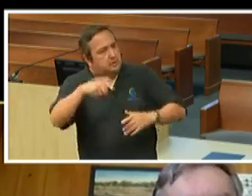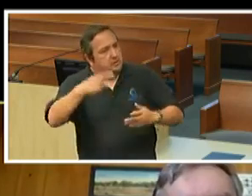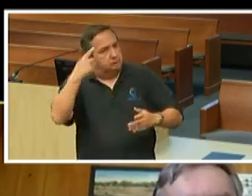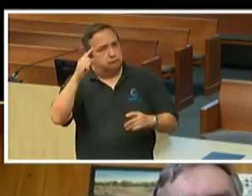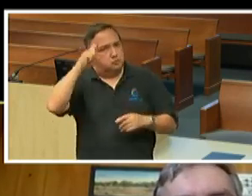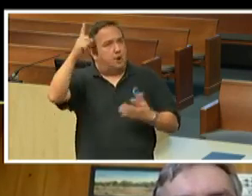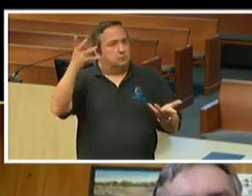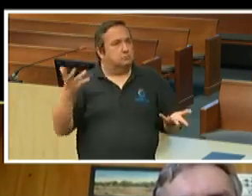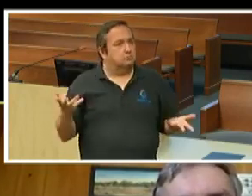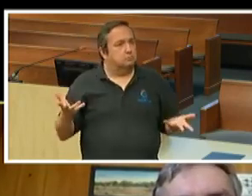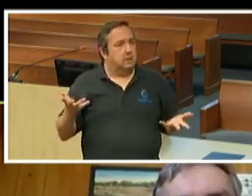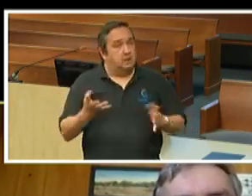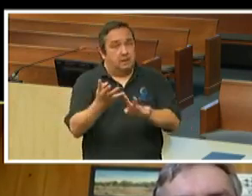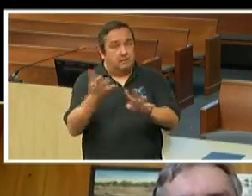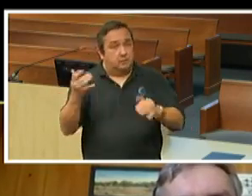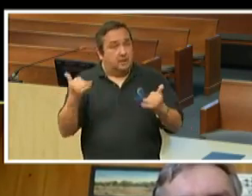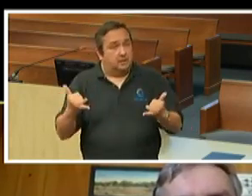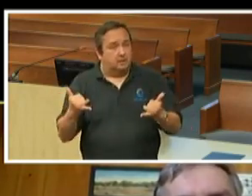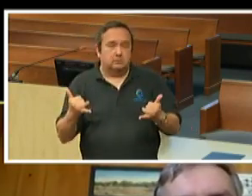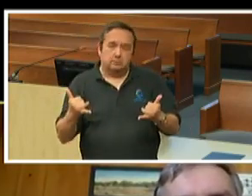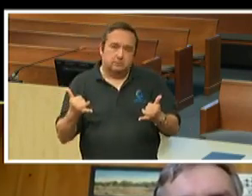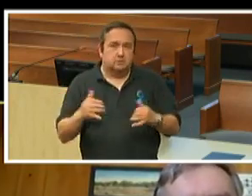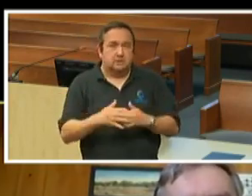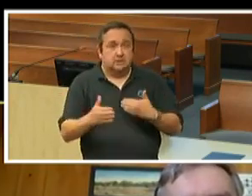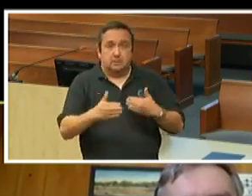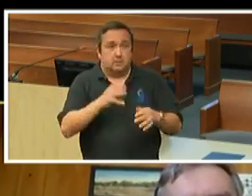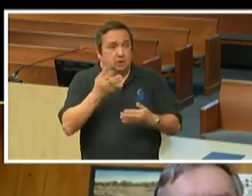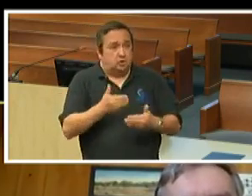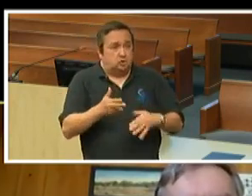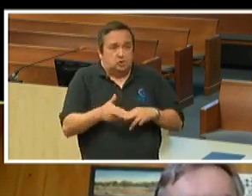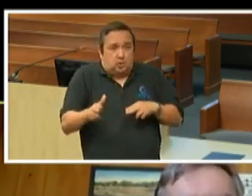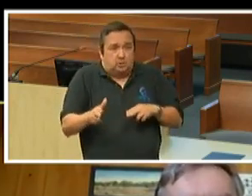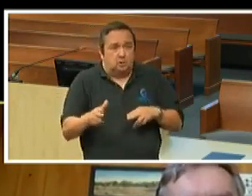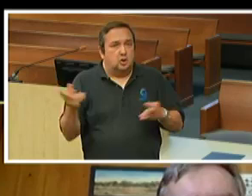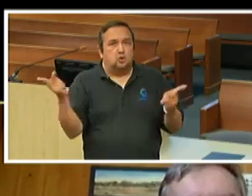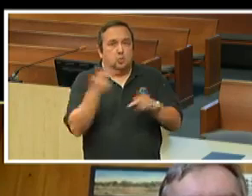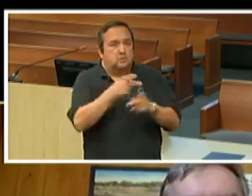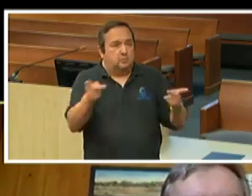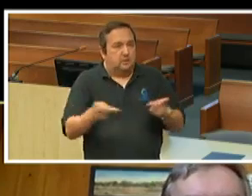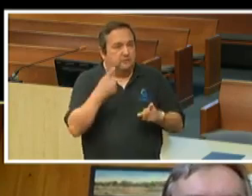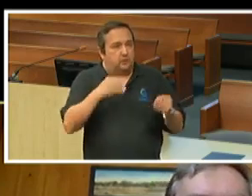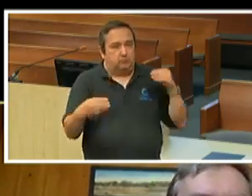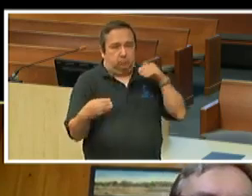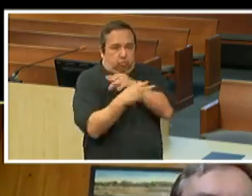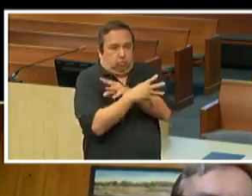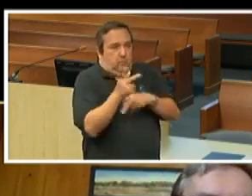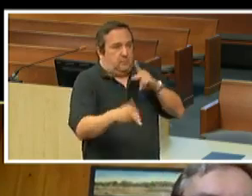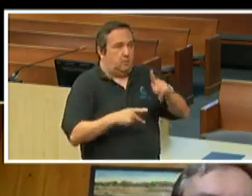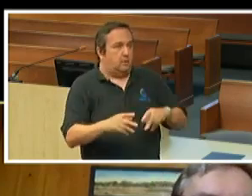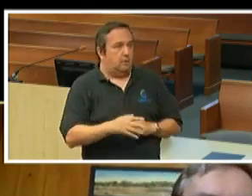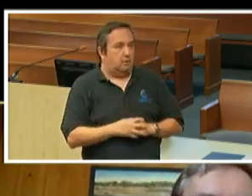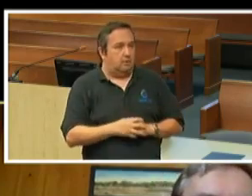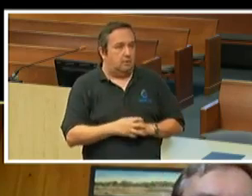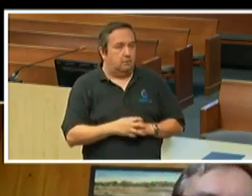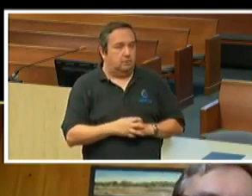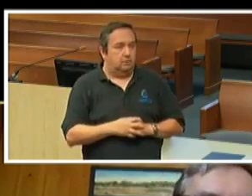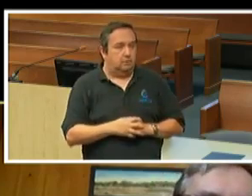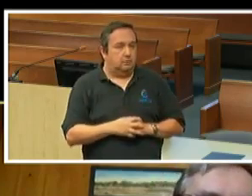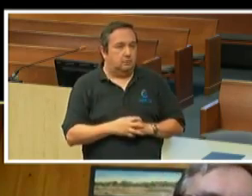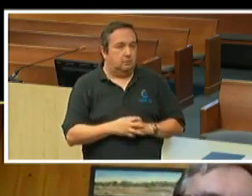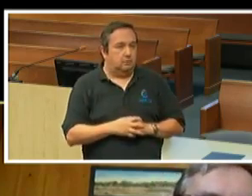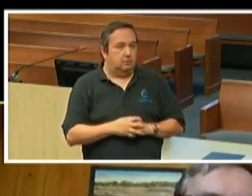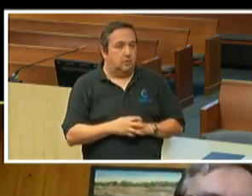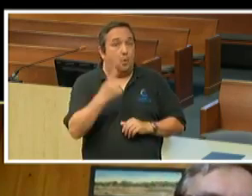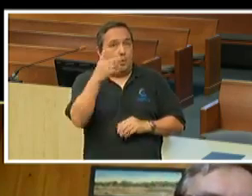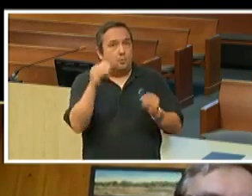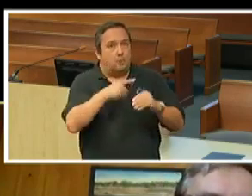intelligent. And the lines are by far, even if they're short, are the worst place for a person to be when they're doing their grocery shopping experience. Let me add one